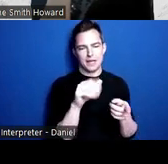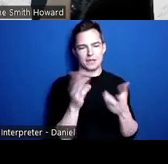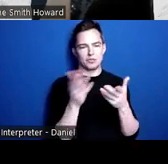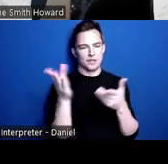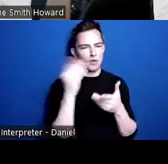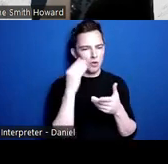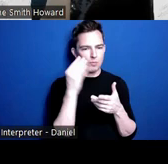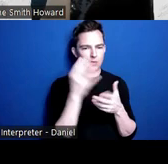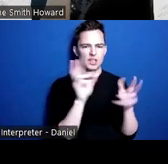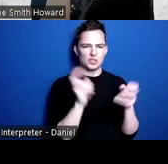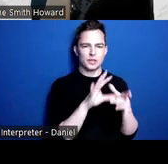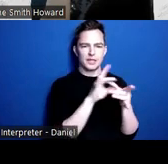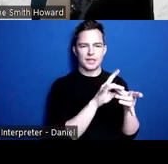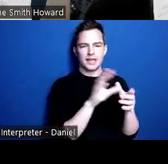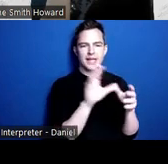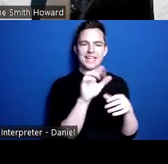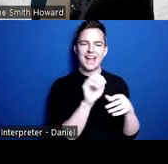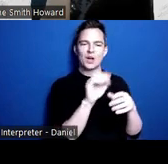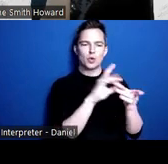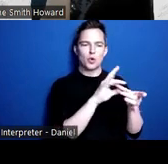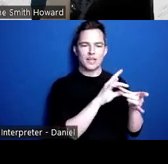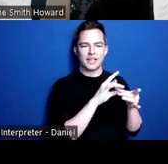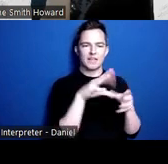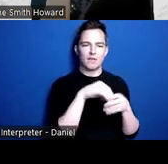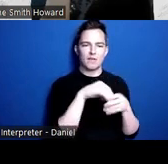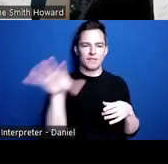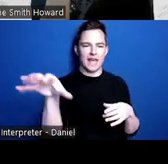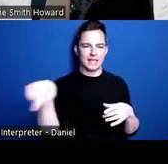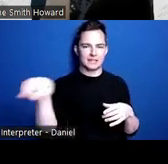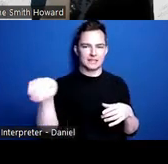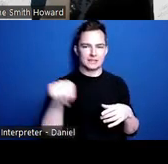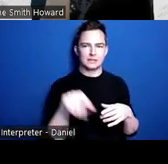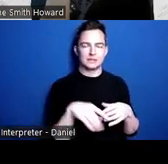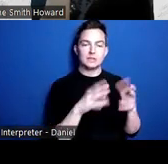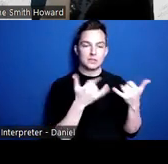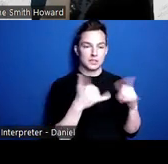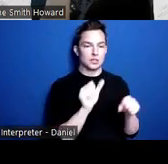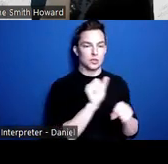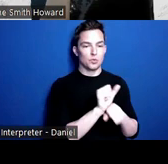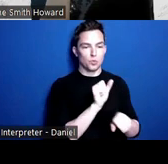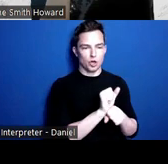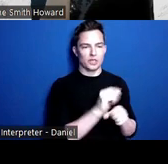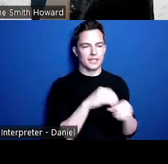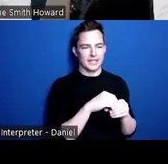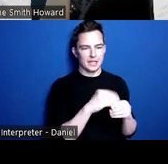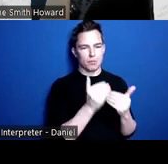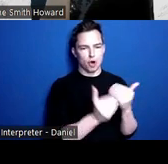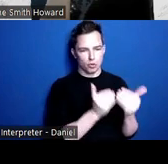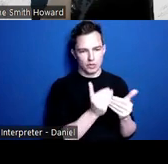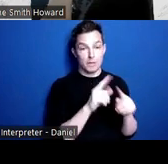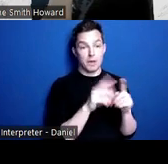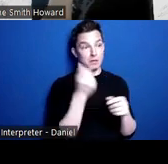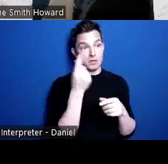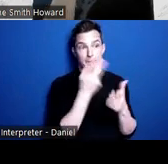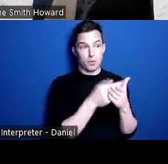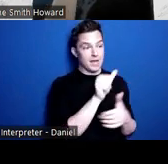care coordination that are involved in that, and it's still a work in progress. But both of those, ASD